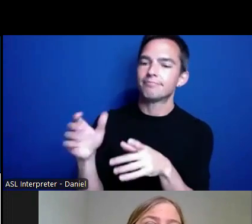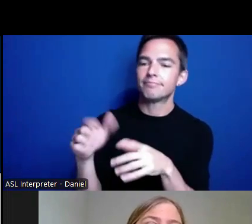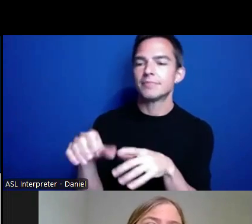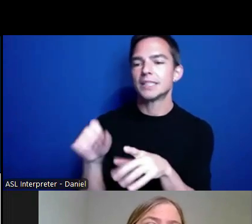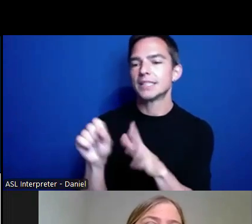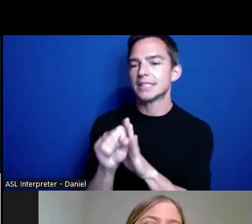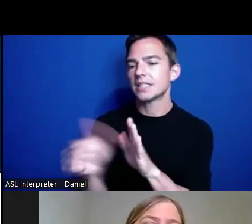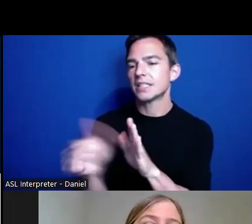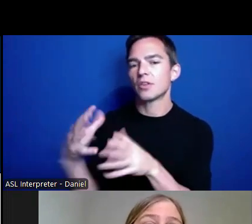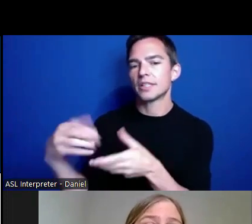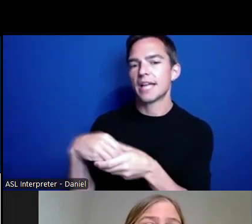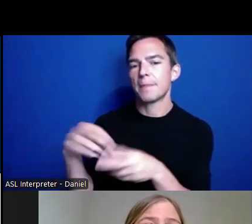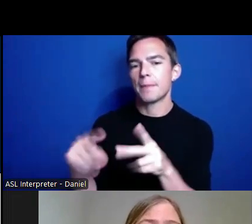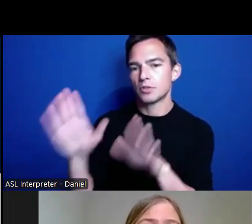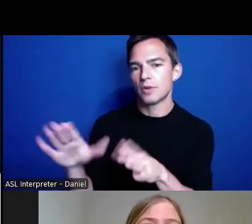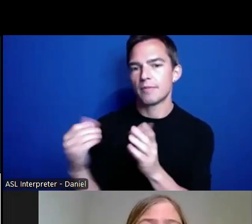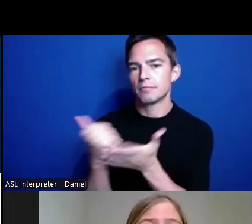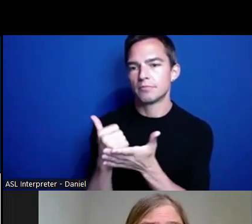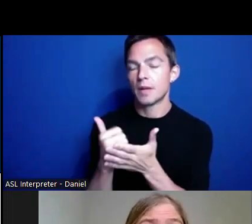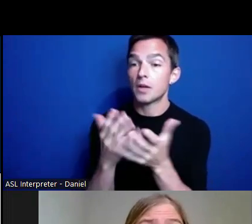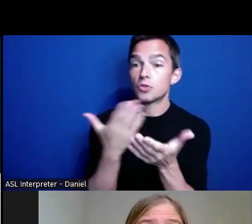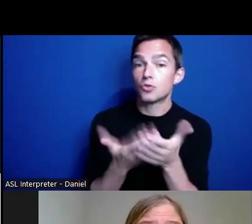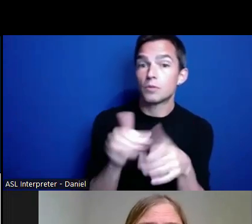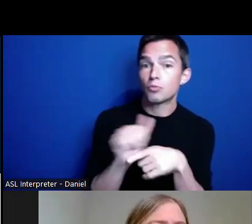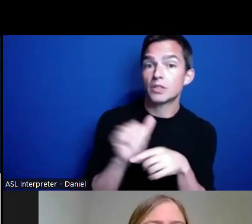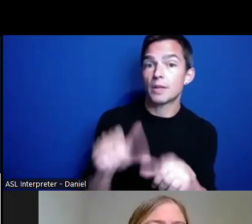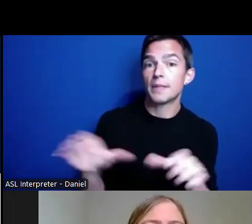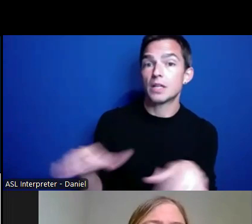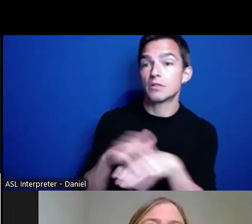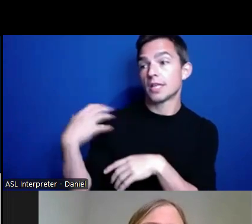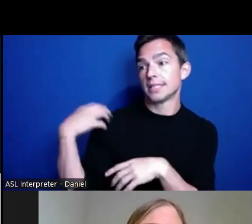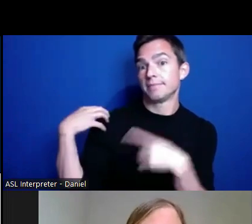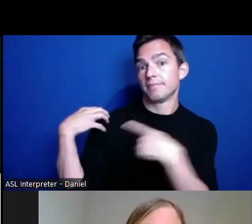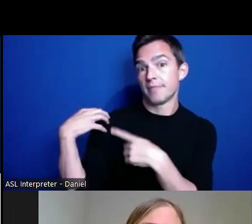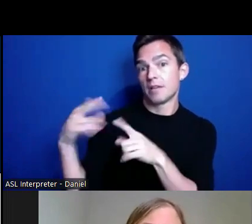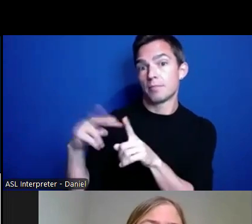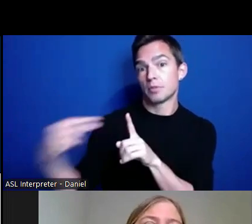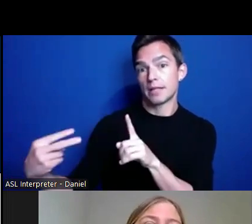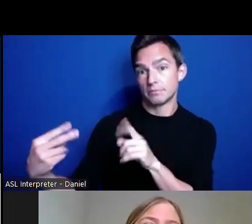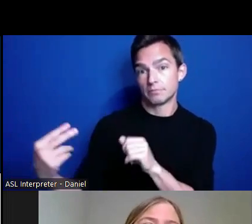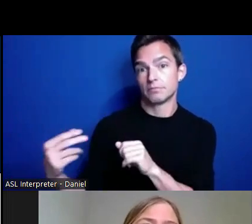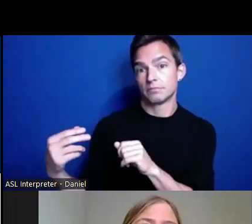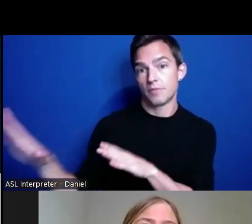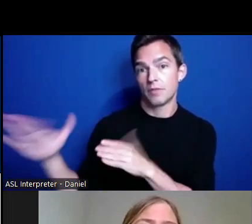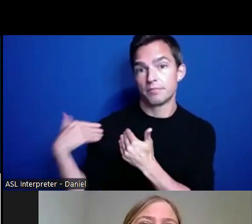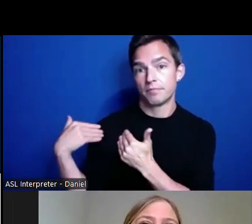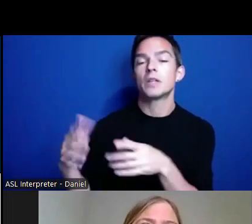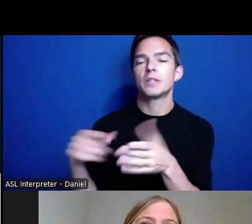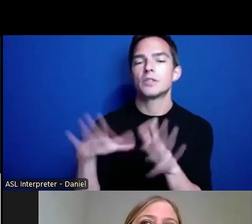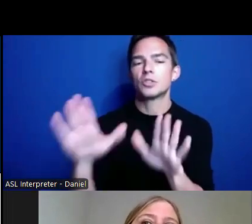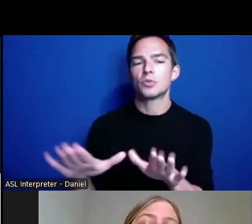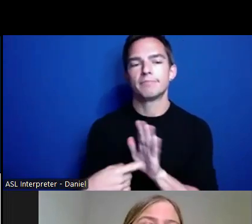that there is a certain amount of good practices that need to be happening at the employer standpoint. This is such a perfect example of saying we